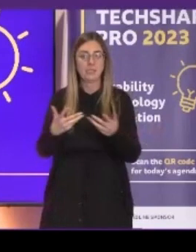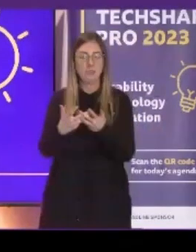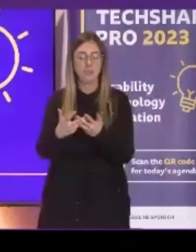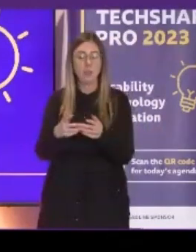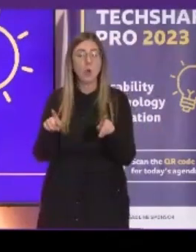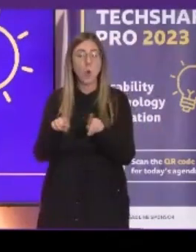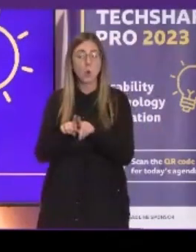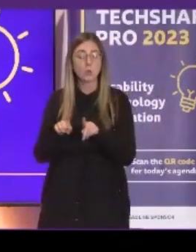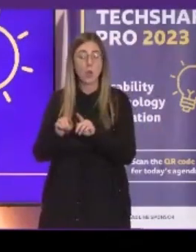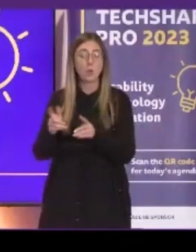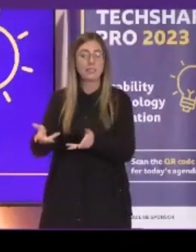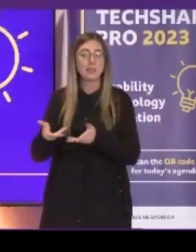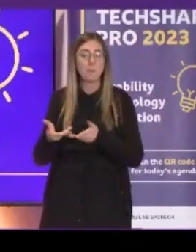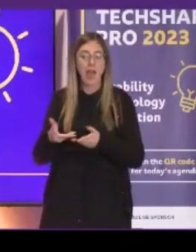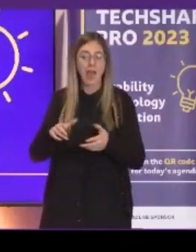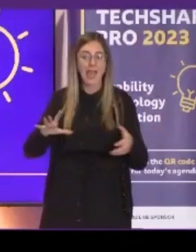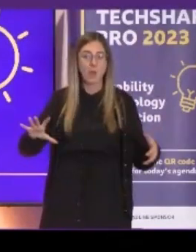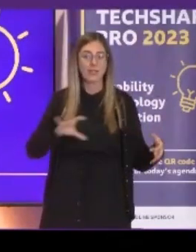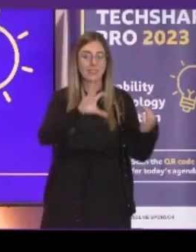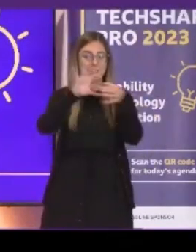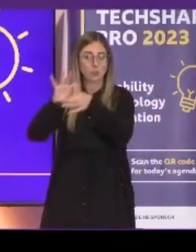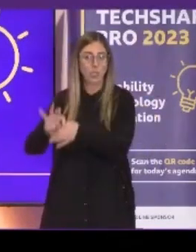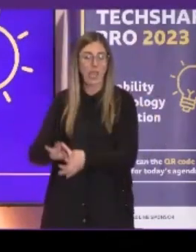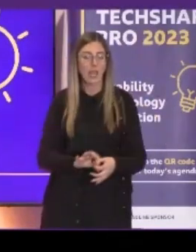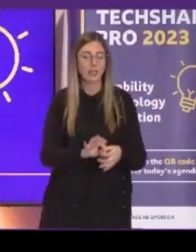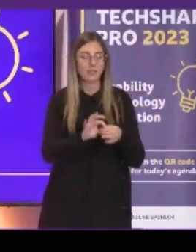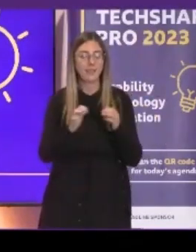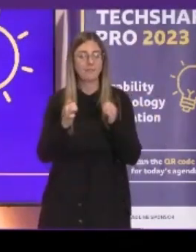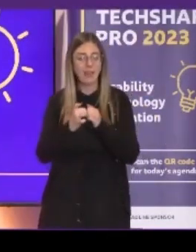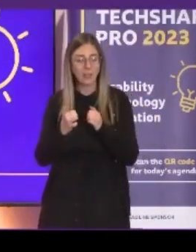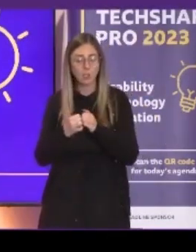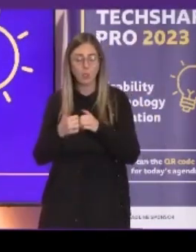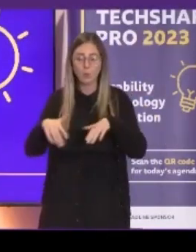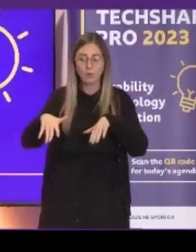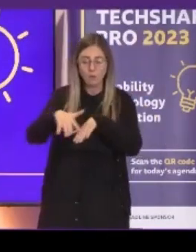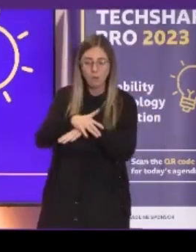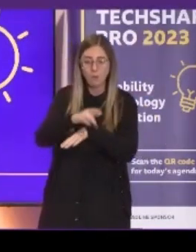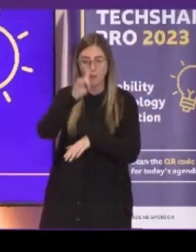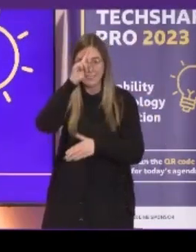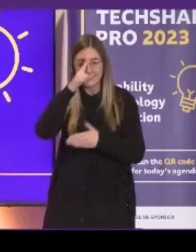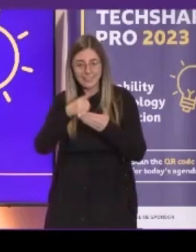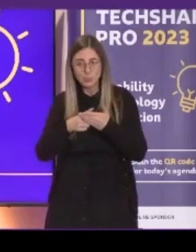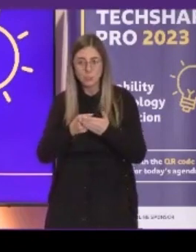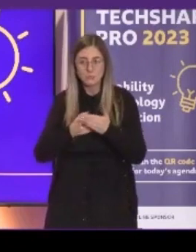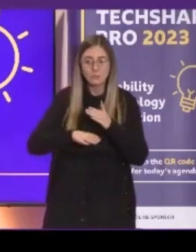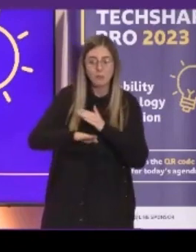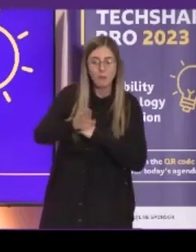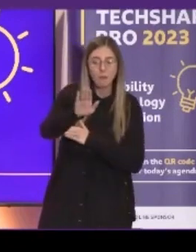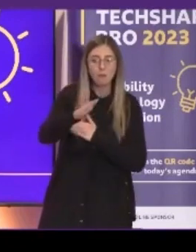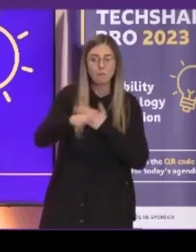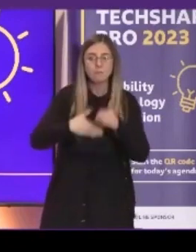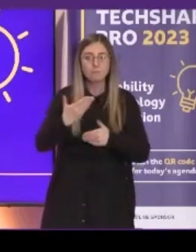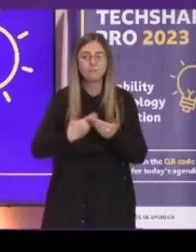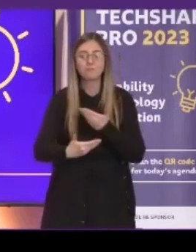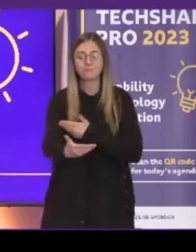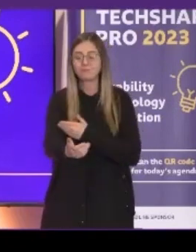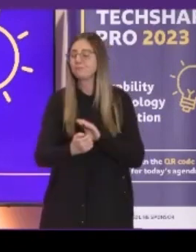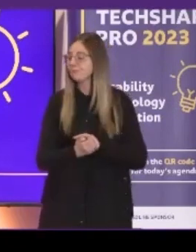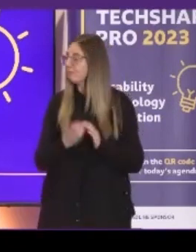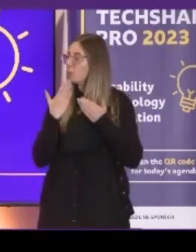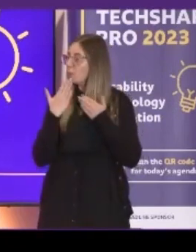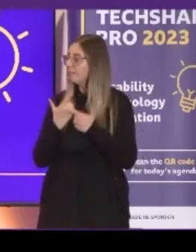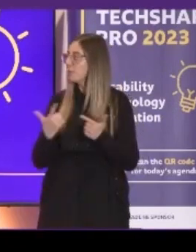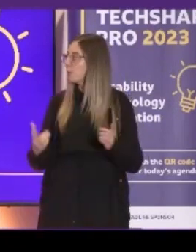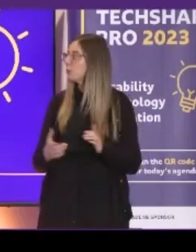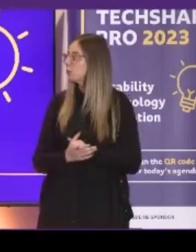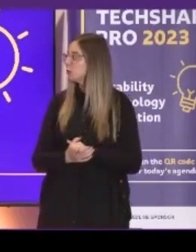supply chain moment of how that's cascading on, and those values are then embedded in the decisions that are made today and then further down the chain. So it's wonderful. Thank you so